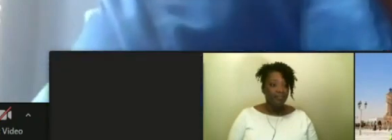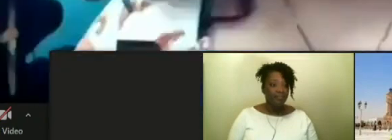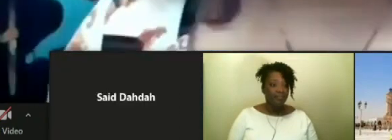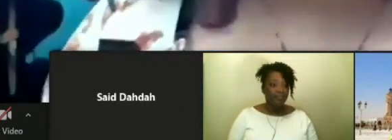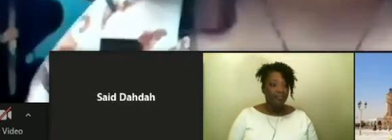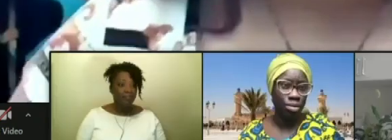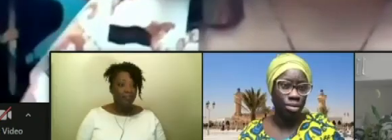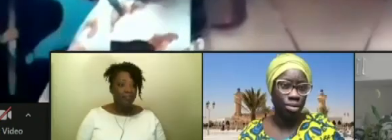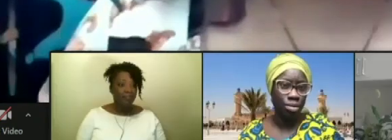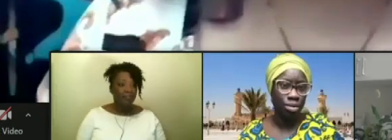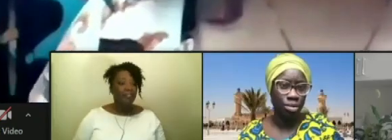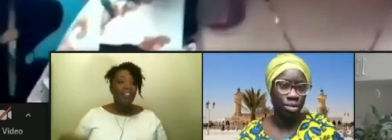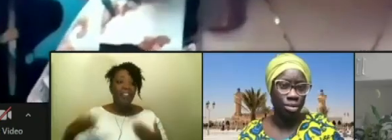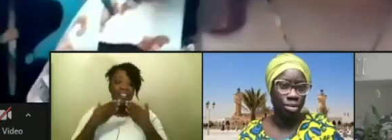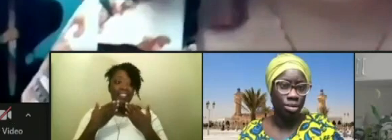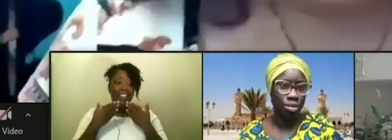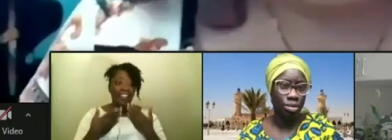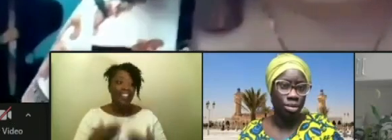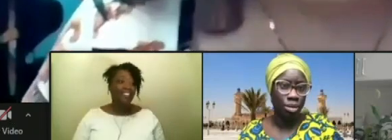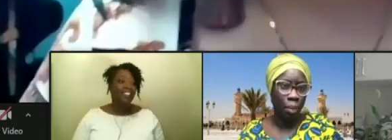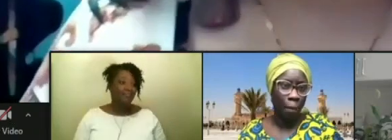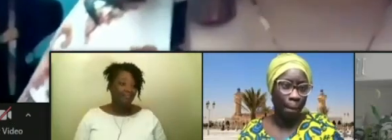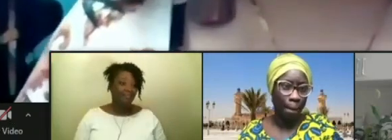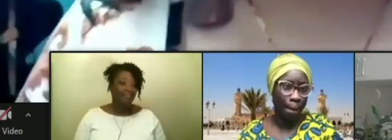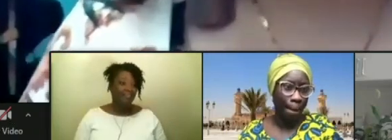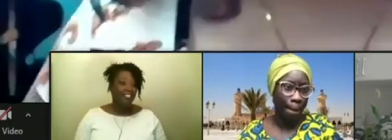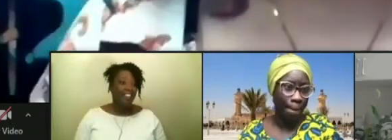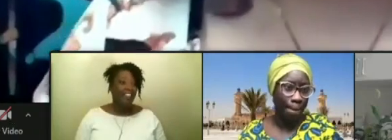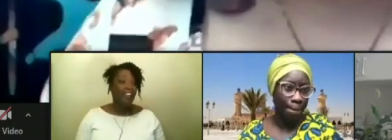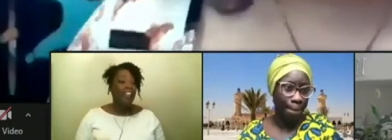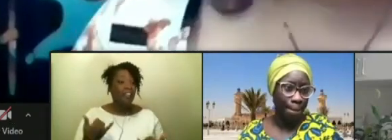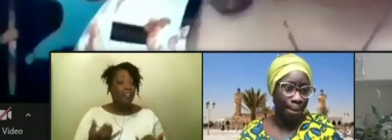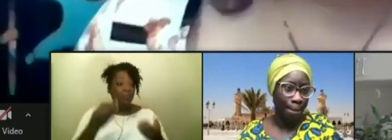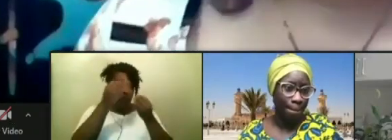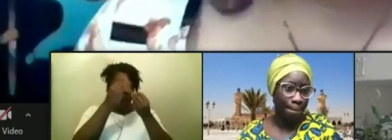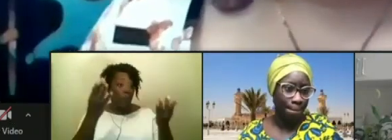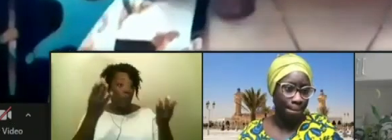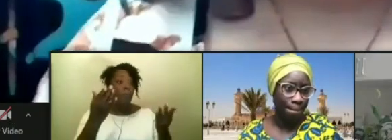Thank you. Katie or Julie, please share the instructions for ASL.